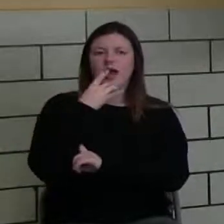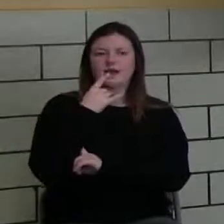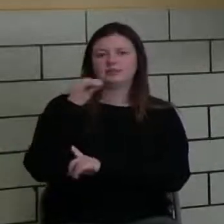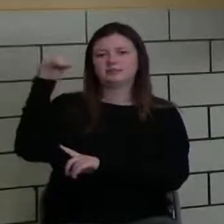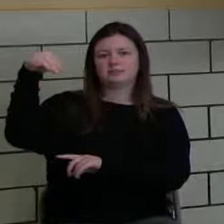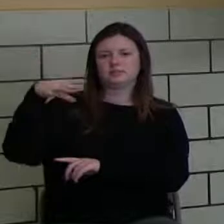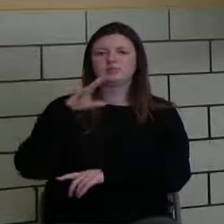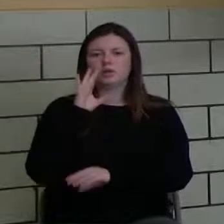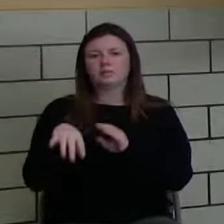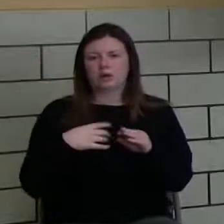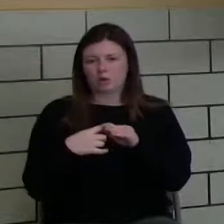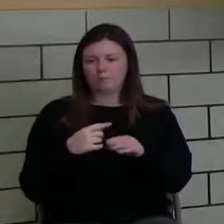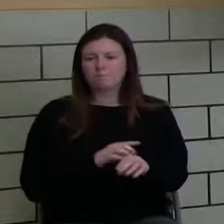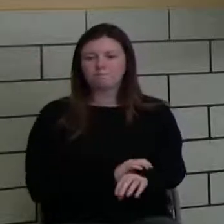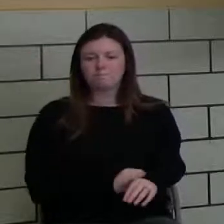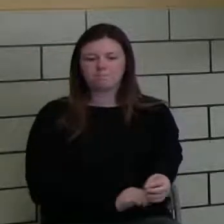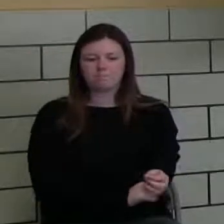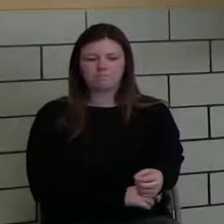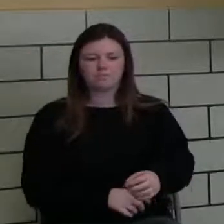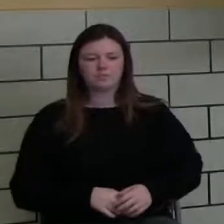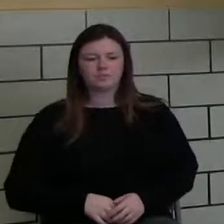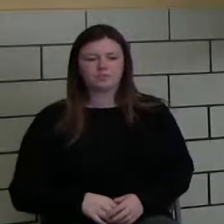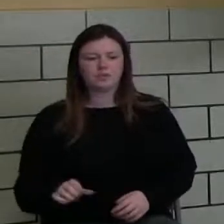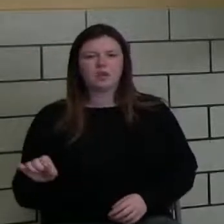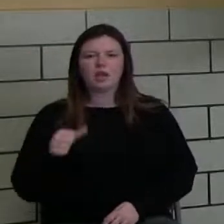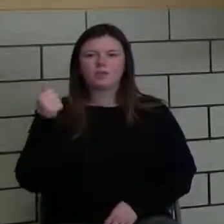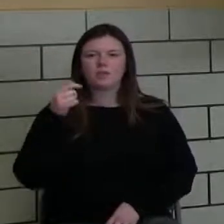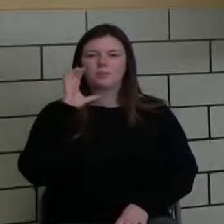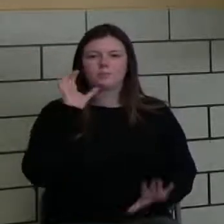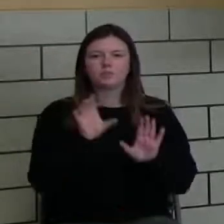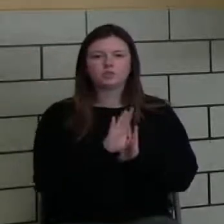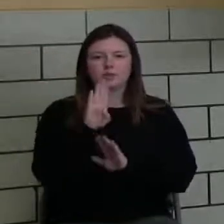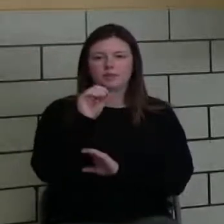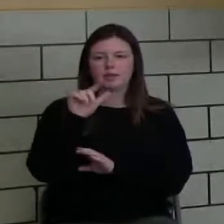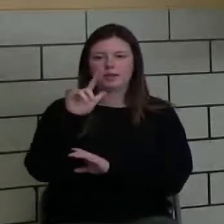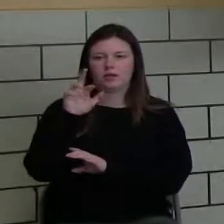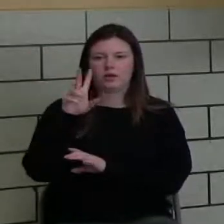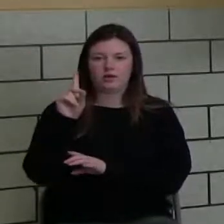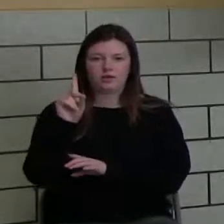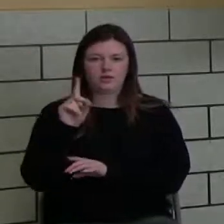those spaces, and an image of the bollard that would be lit as well.